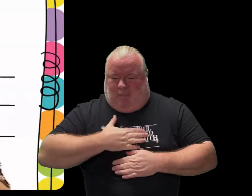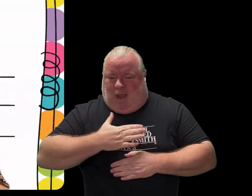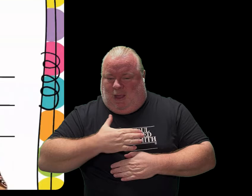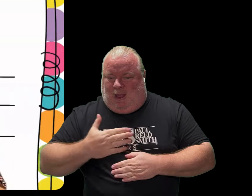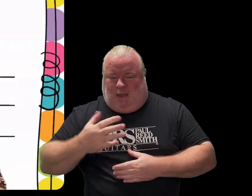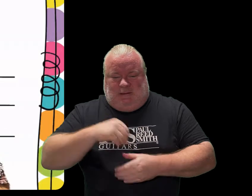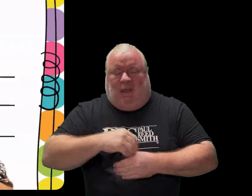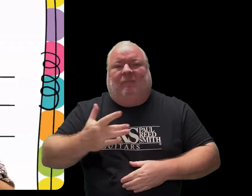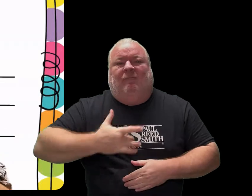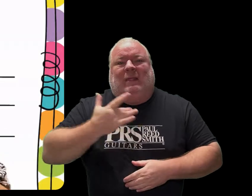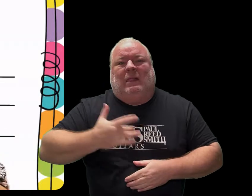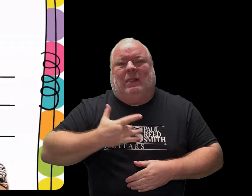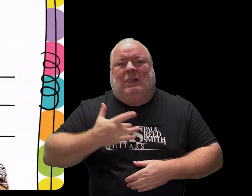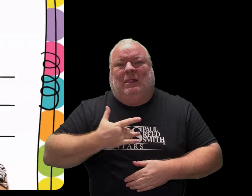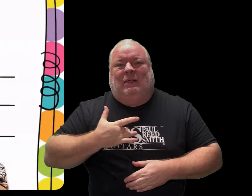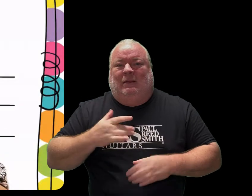our